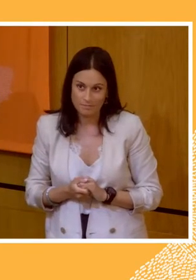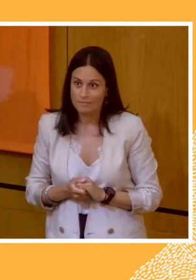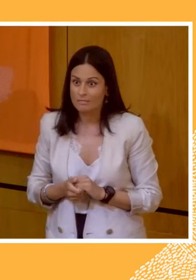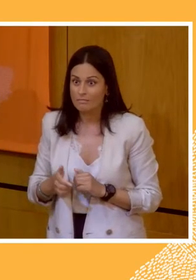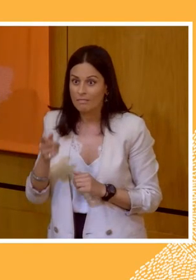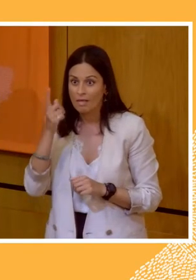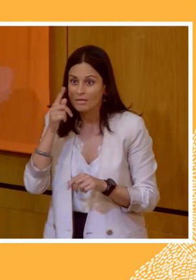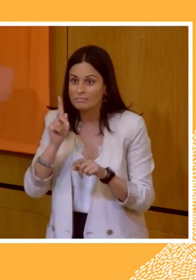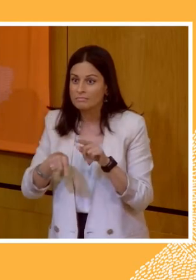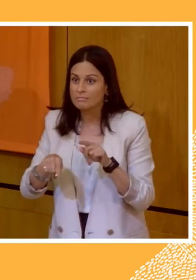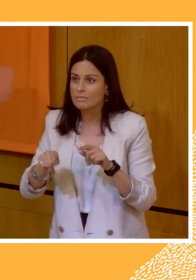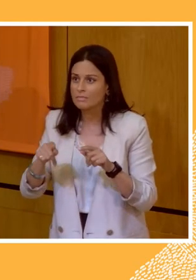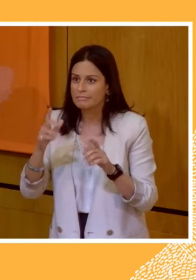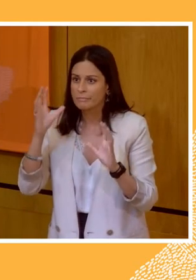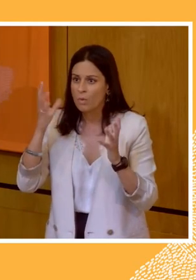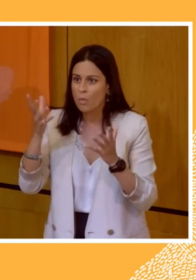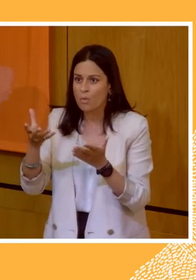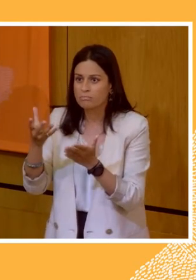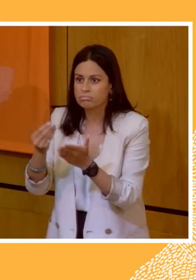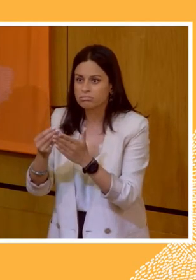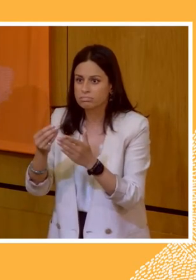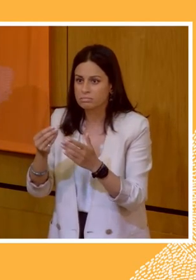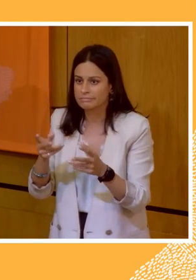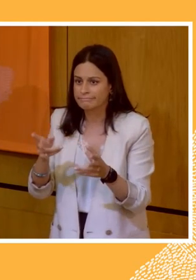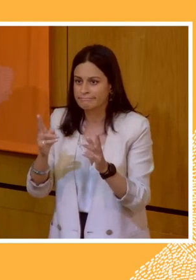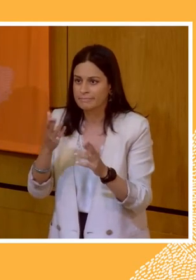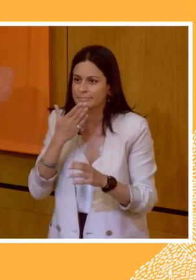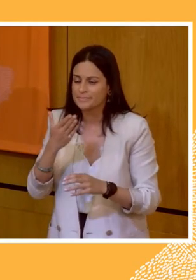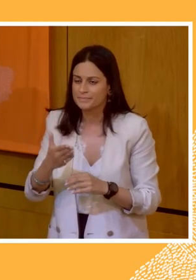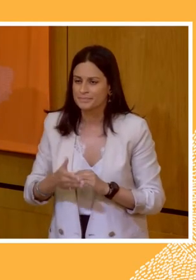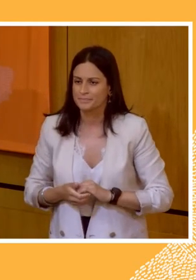Can we try playing the audio on this clip, please?